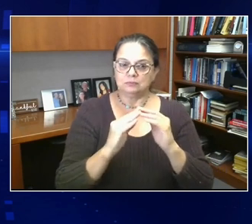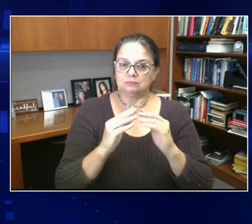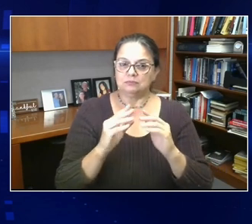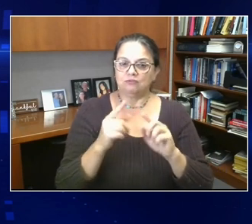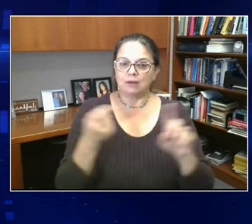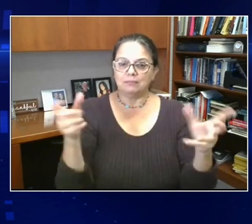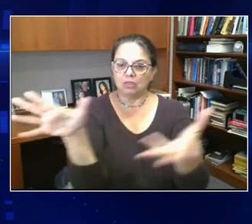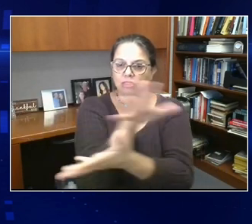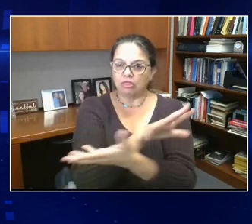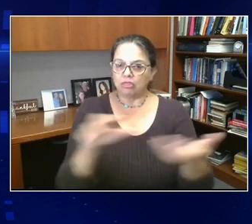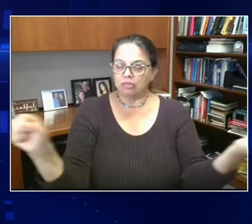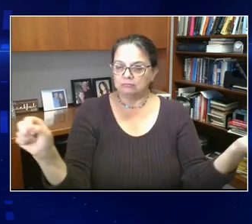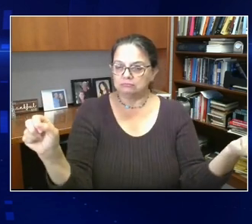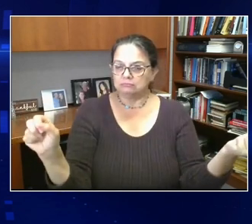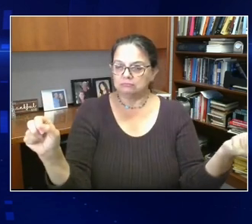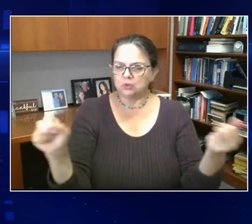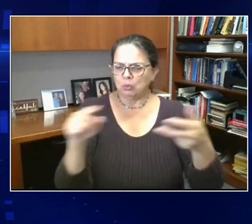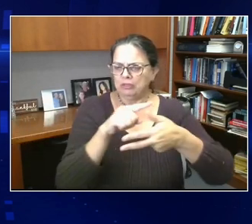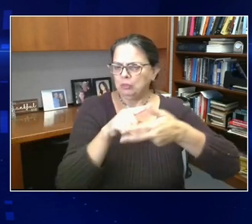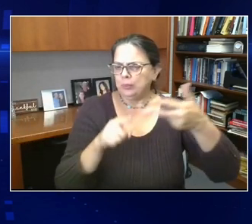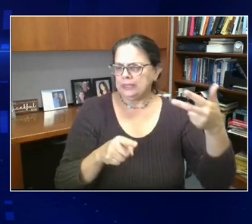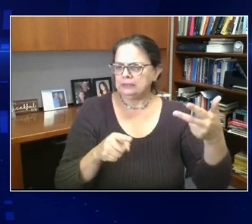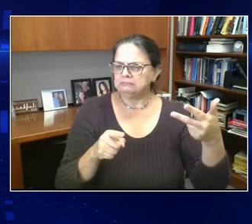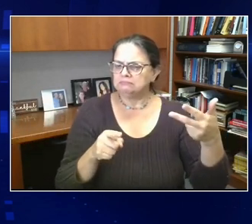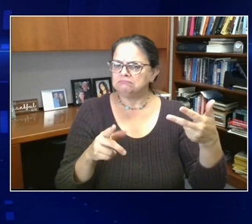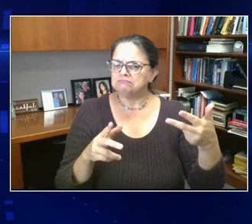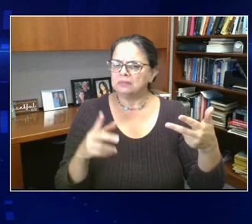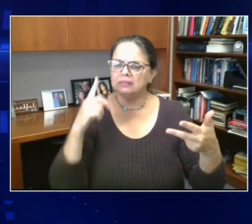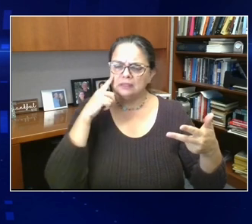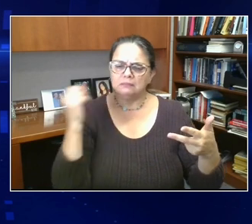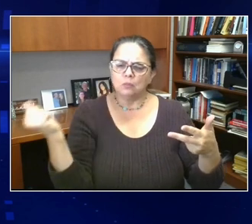cultural community from eradication or extinction.